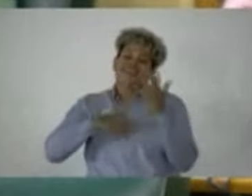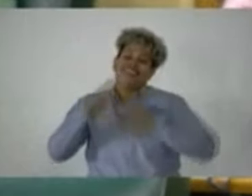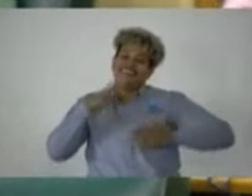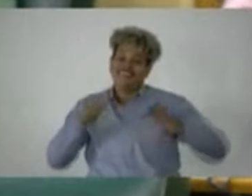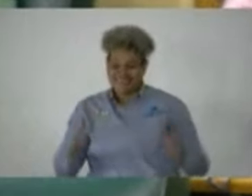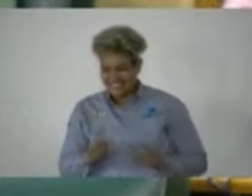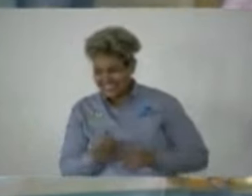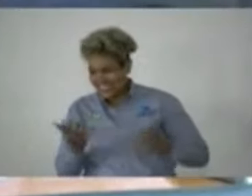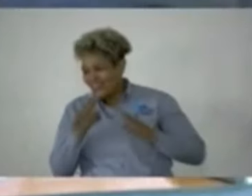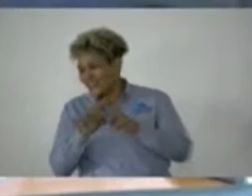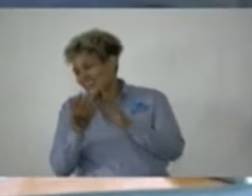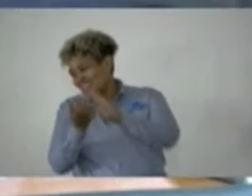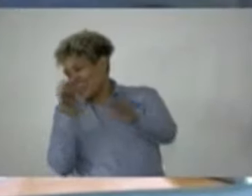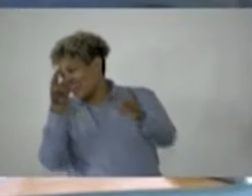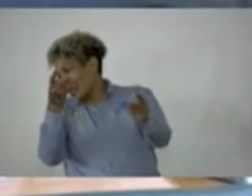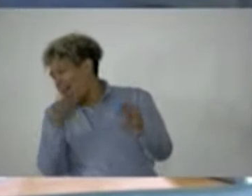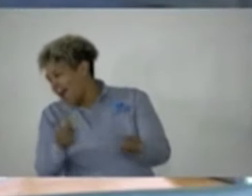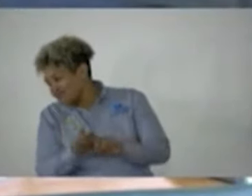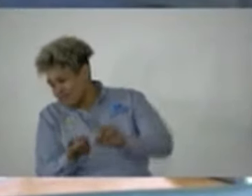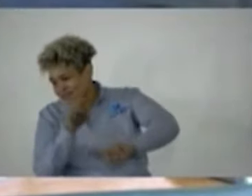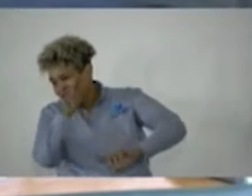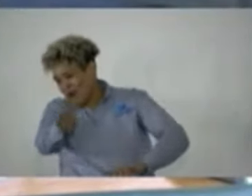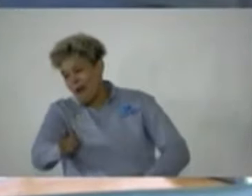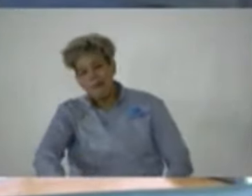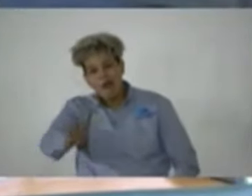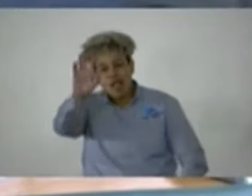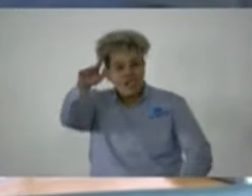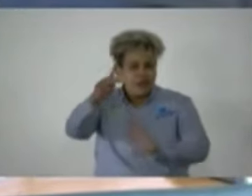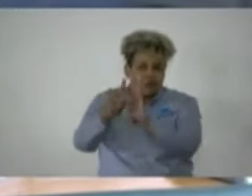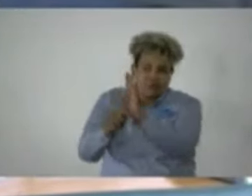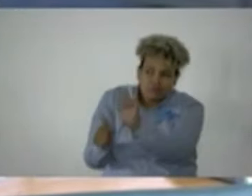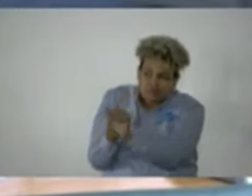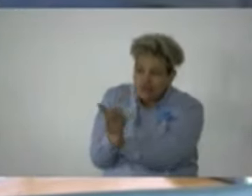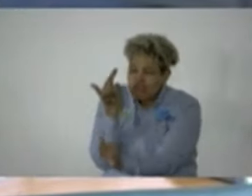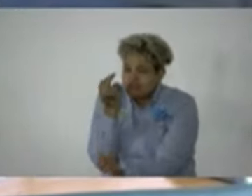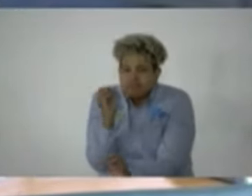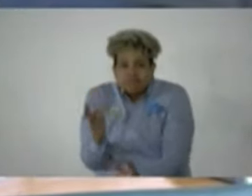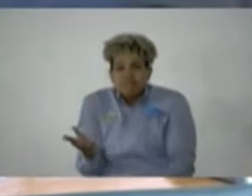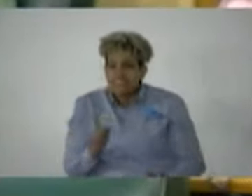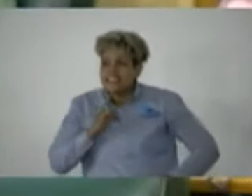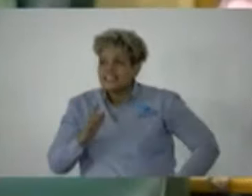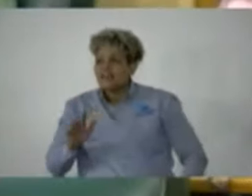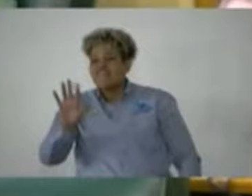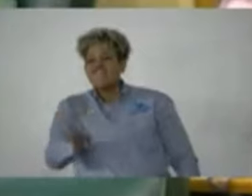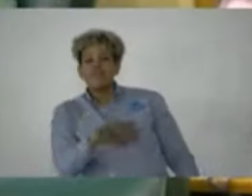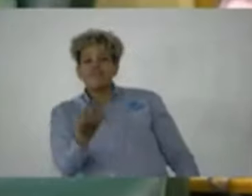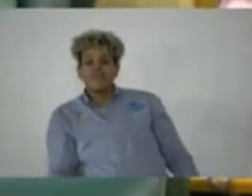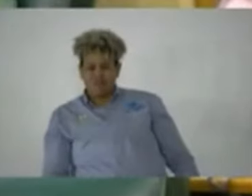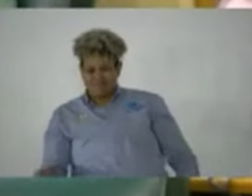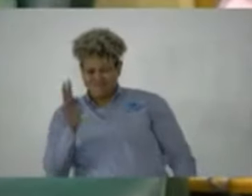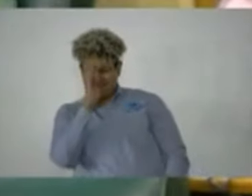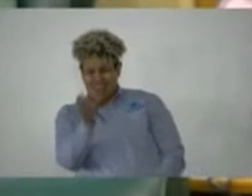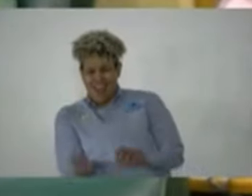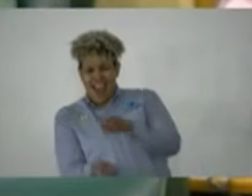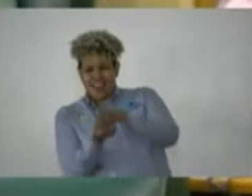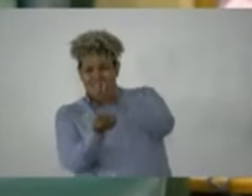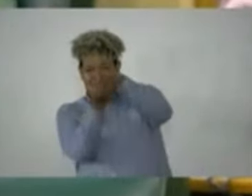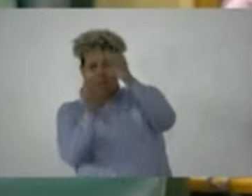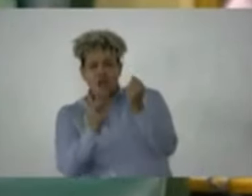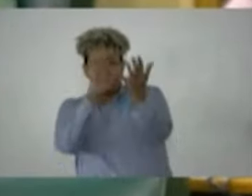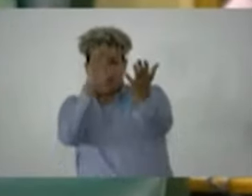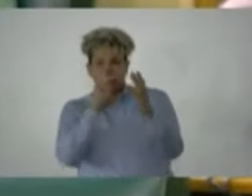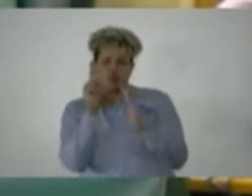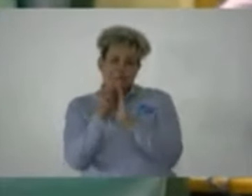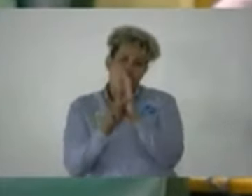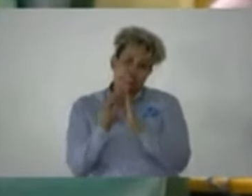And that is what you get, Madam Speaker, from an unprincipled, cynical, flip-flop approach to policymaking.